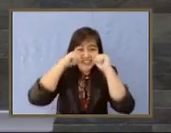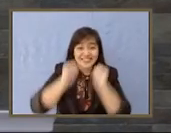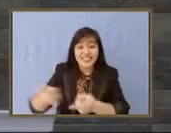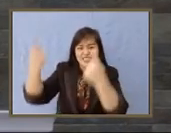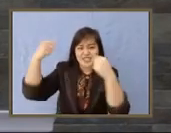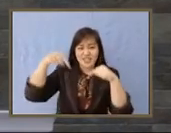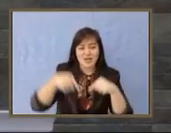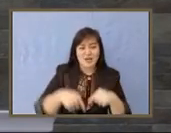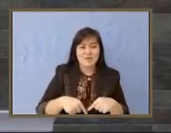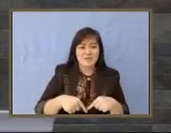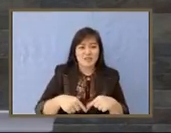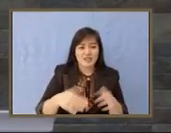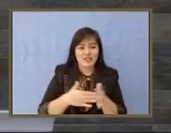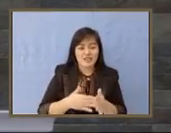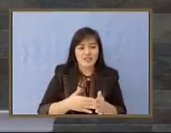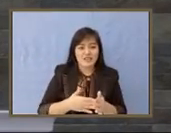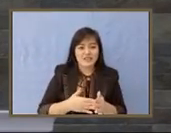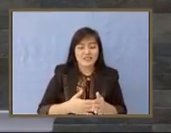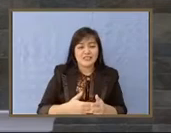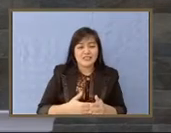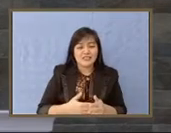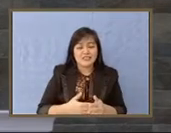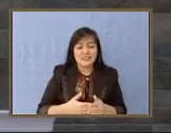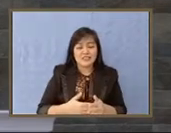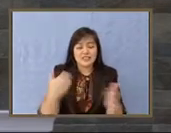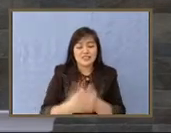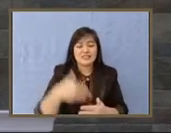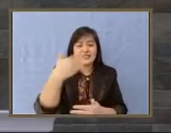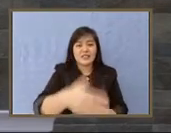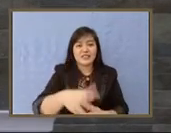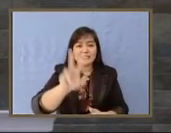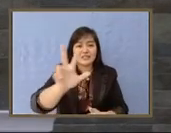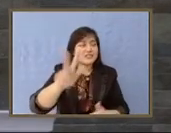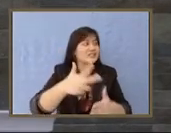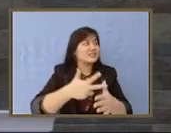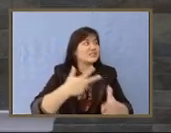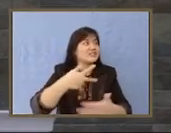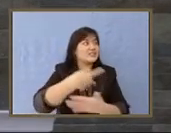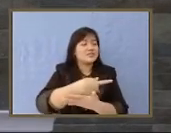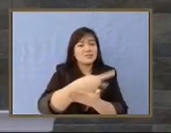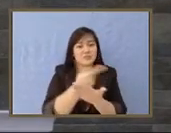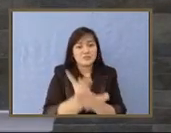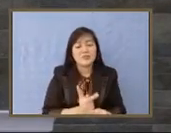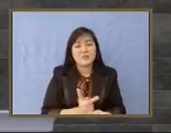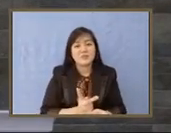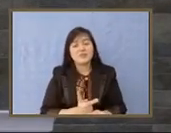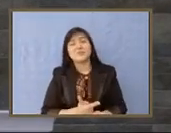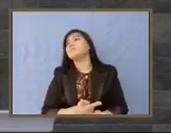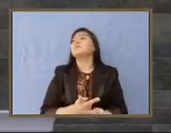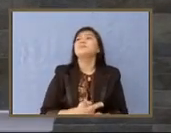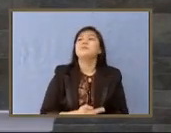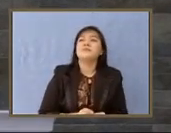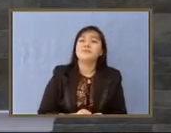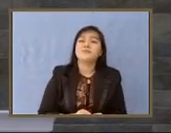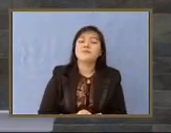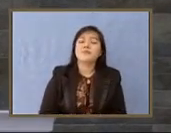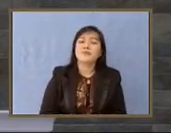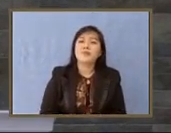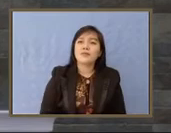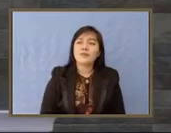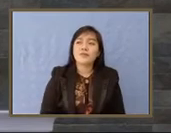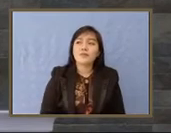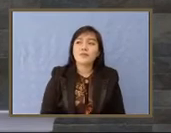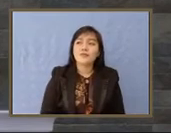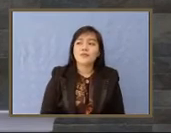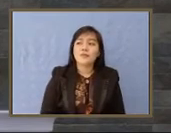And then, sa third part naman po ng historical analysis based on the event, sa chapter 2, dyan po natin